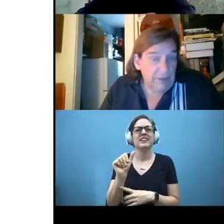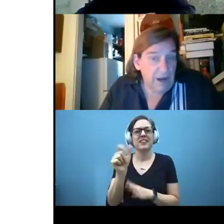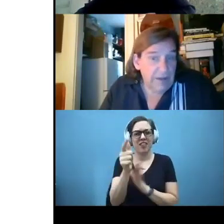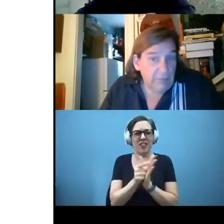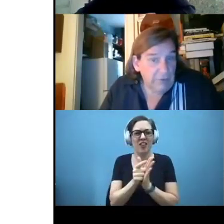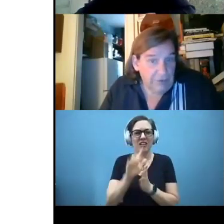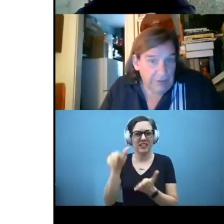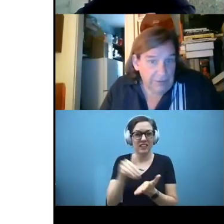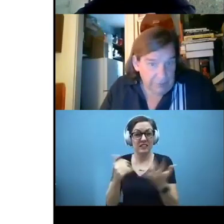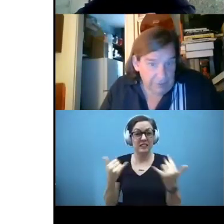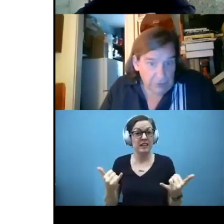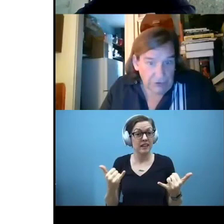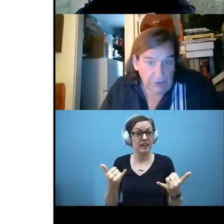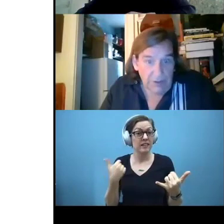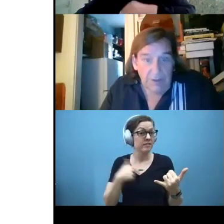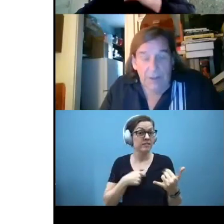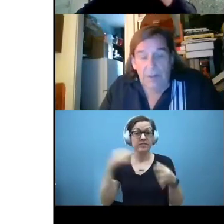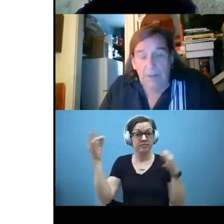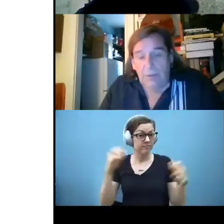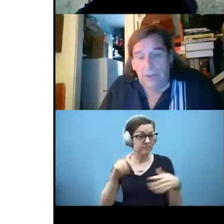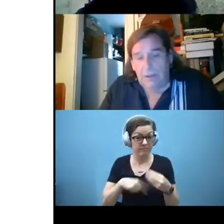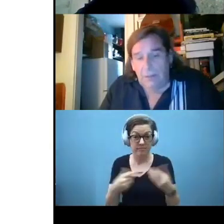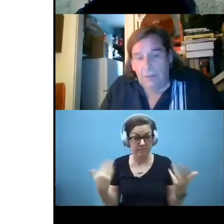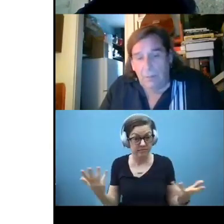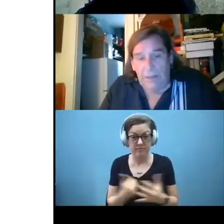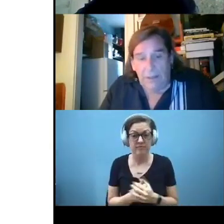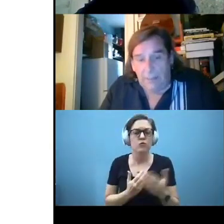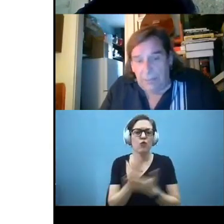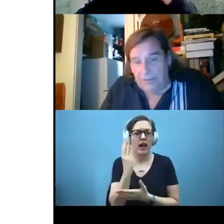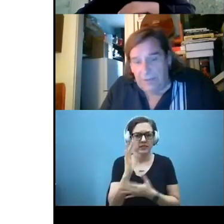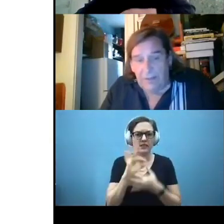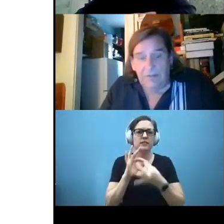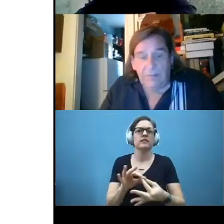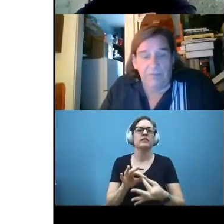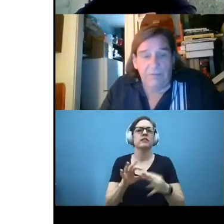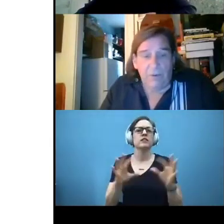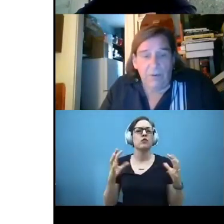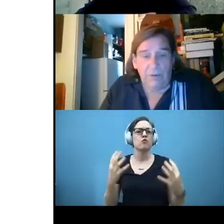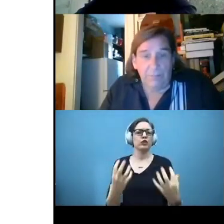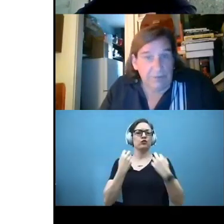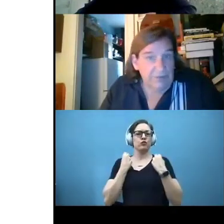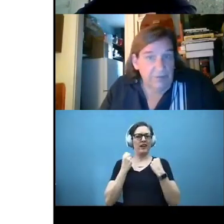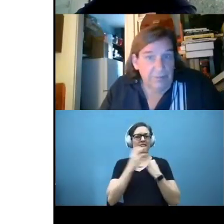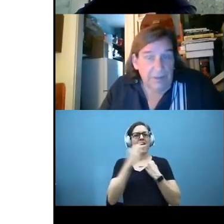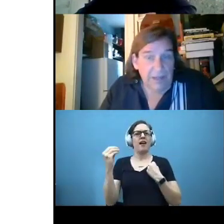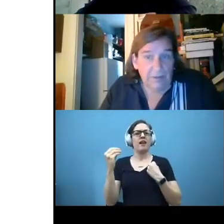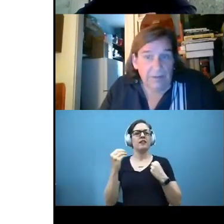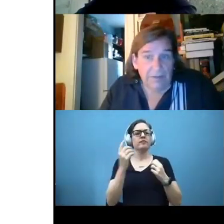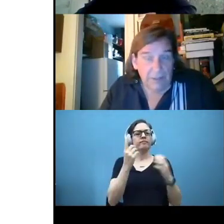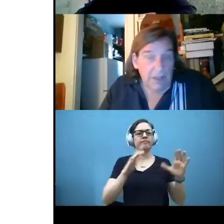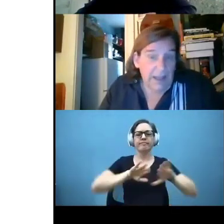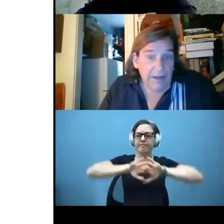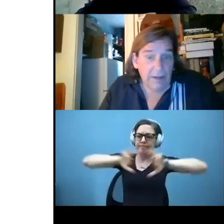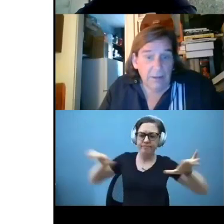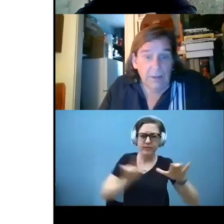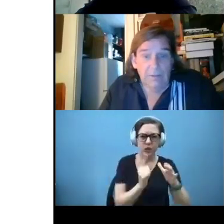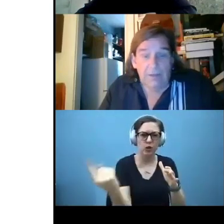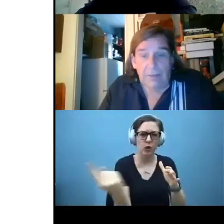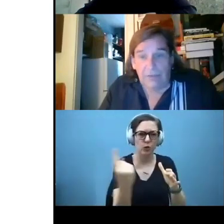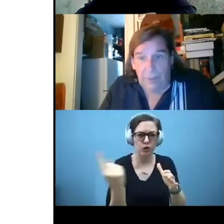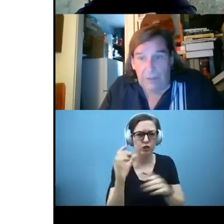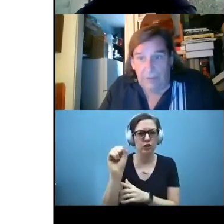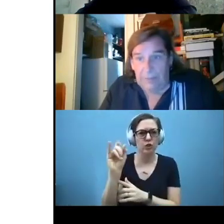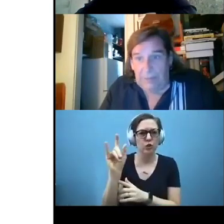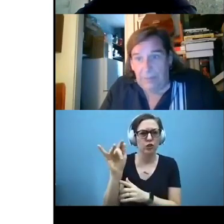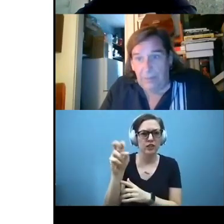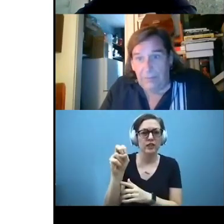rights regarding restraint and seclusion. We're going to wait a couple of seconds before the participant count gets a little higher. We've got